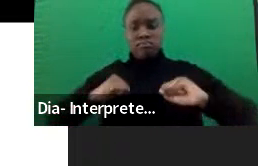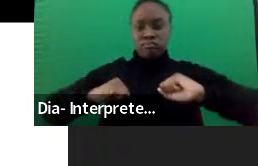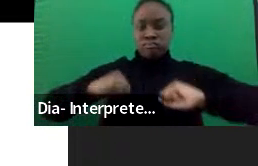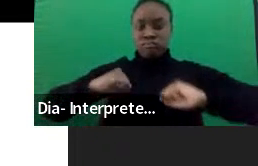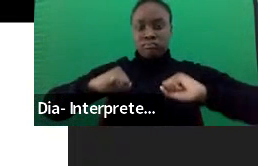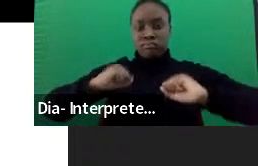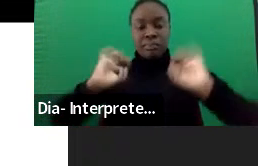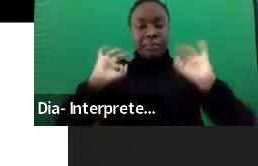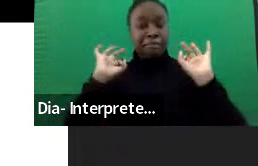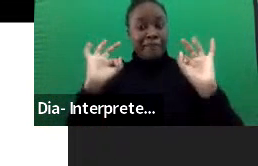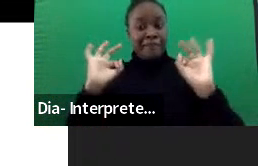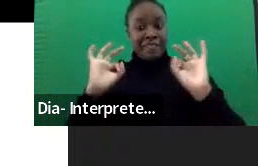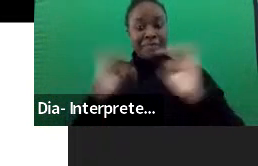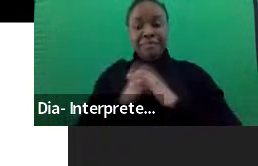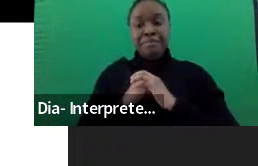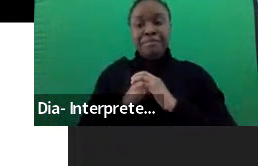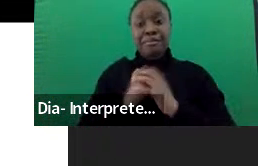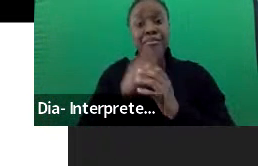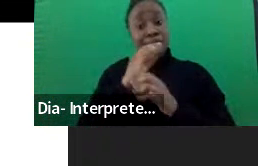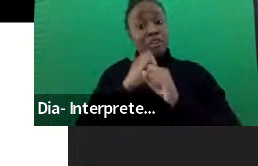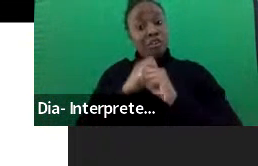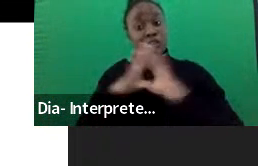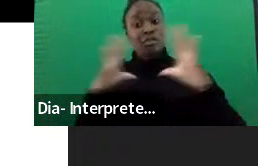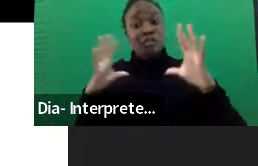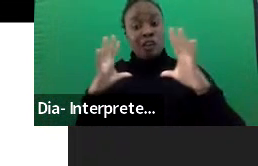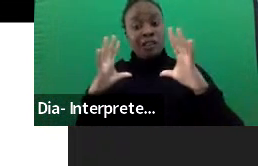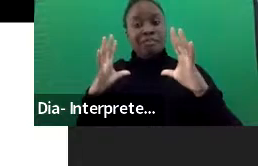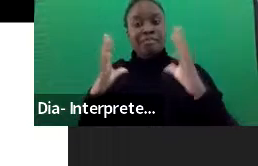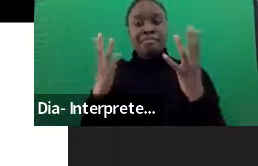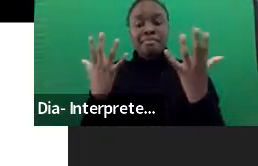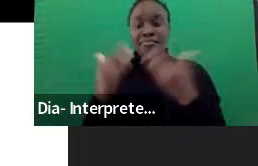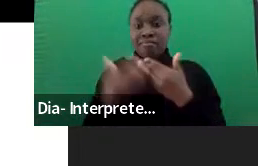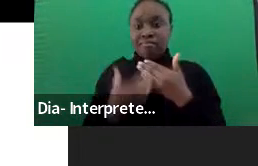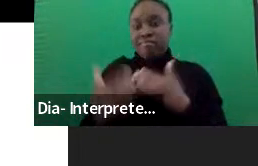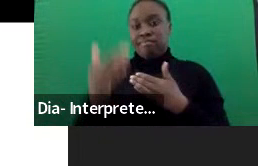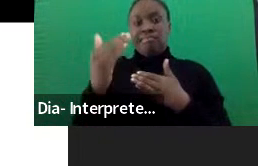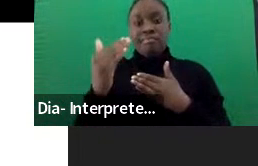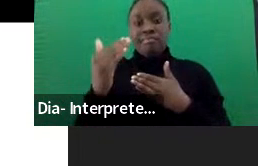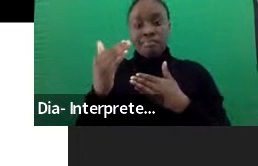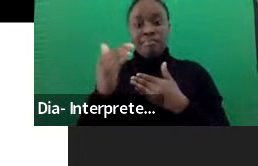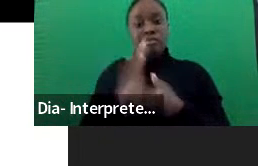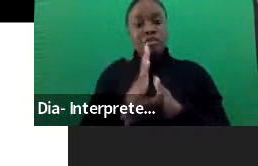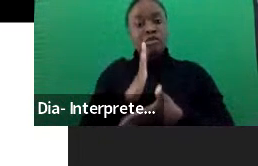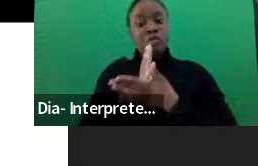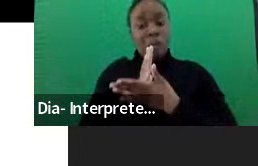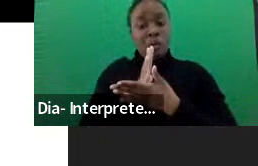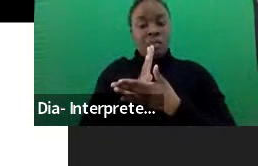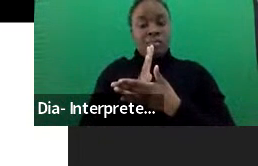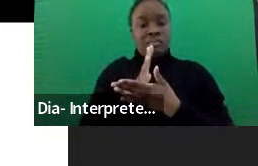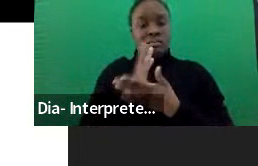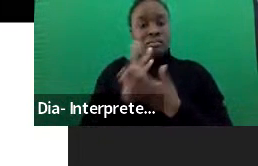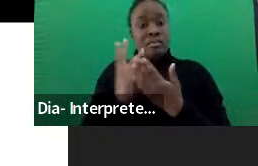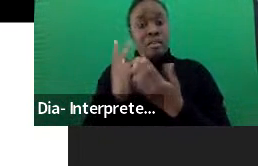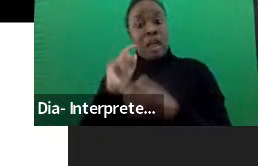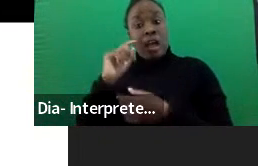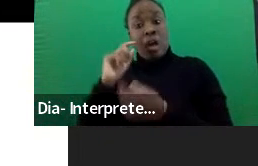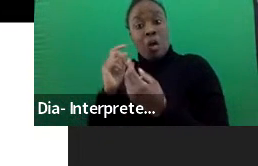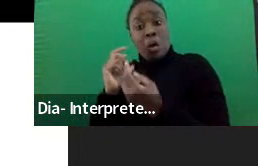stabilized to start and embark on the journey to onboard the existing customs